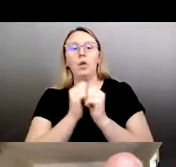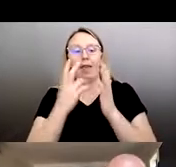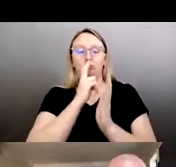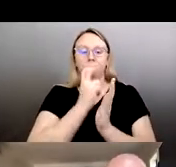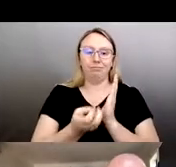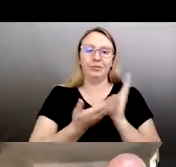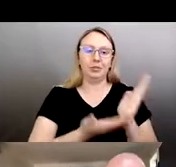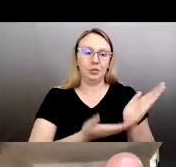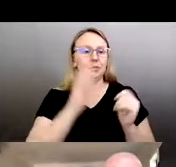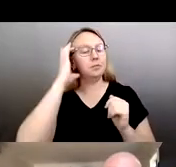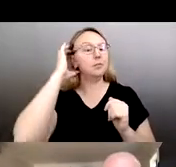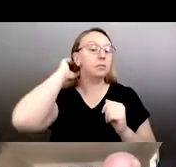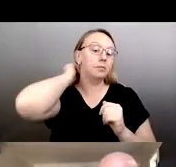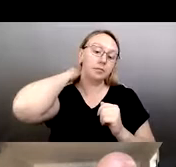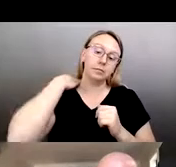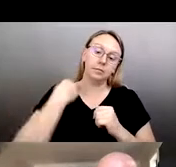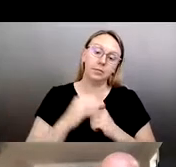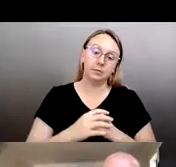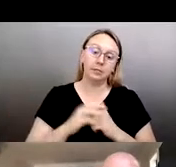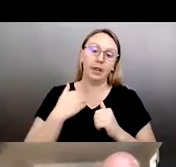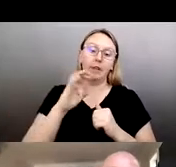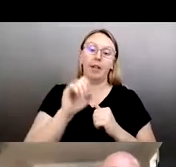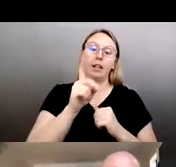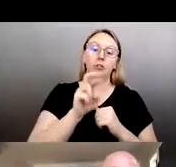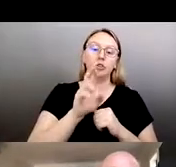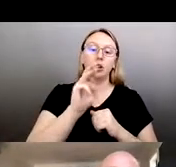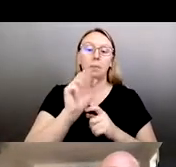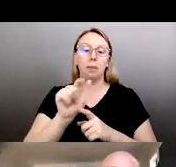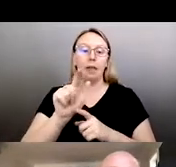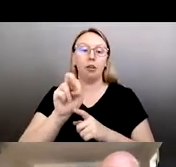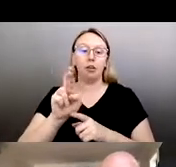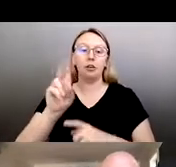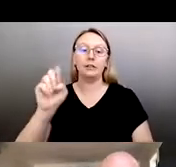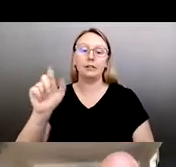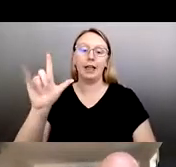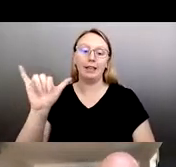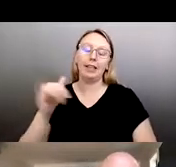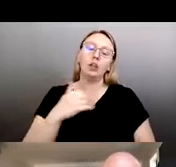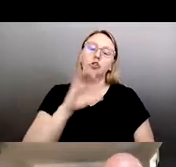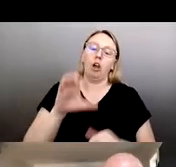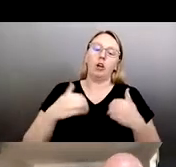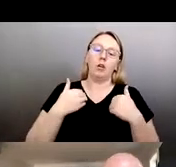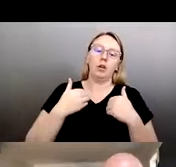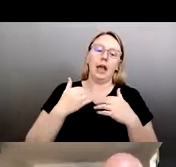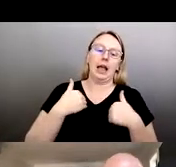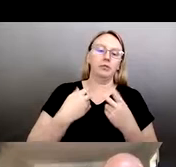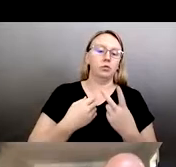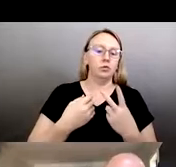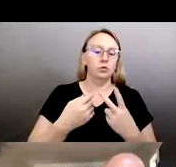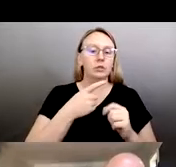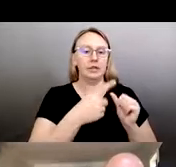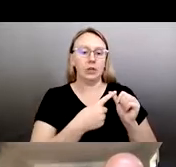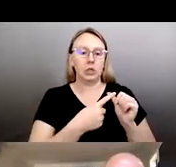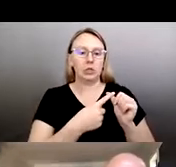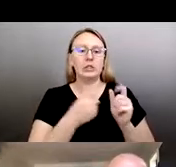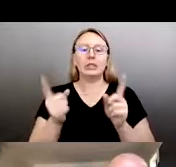the elder Mayor Daley. Chicago has had two Mayor Daleys. This is the first. And he stands beside the Cardinal, who stands next